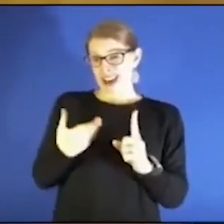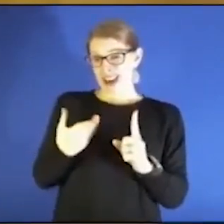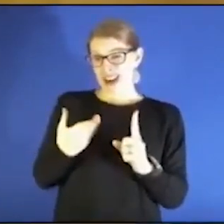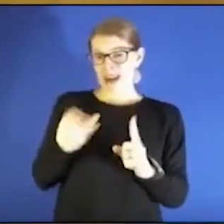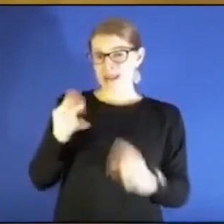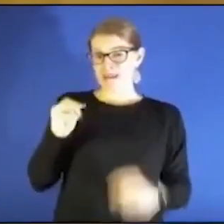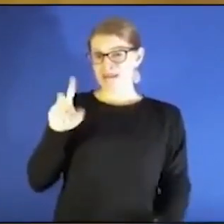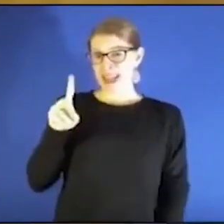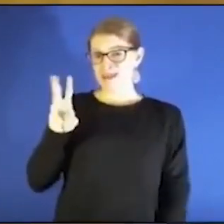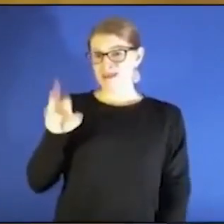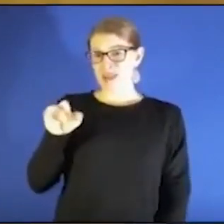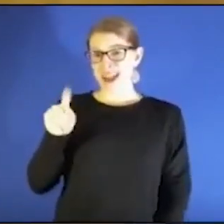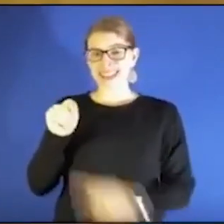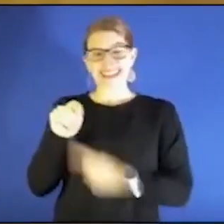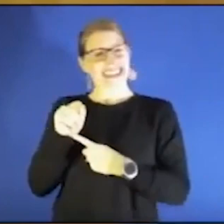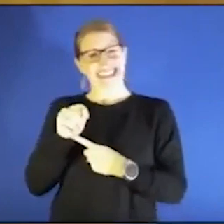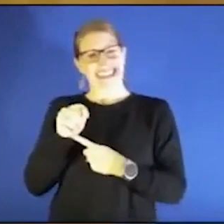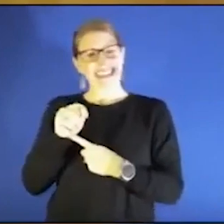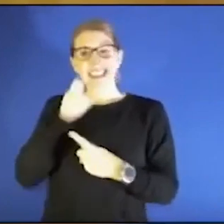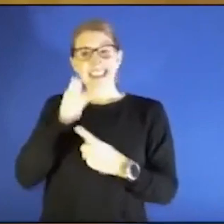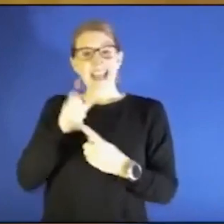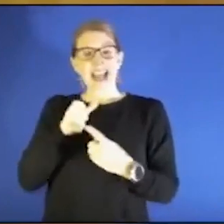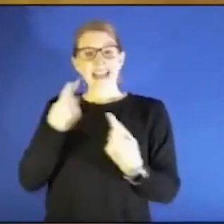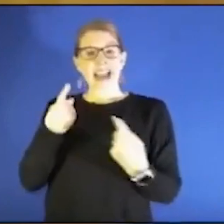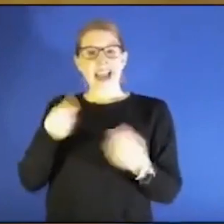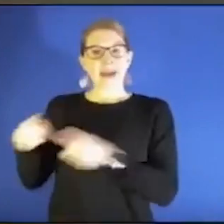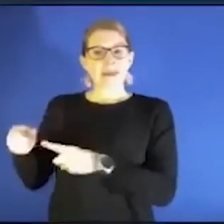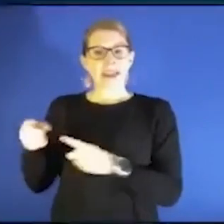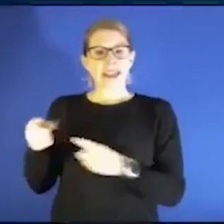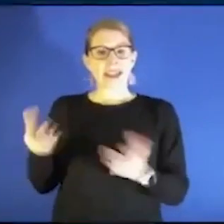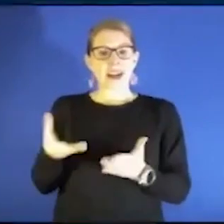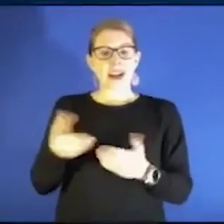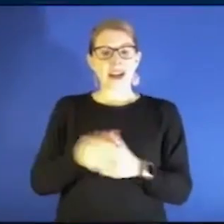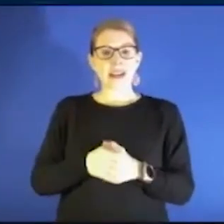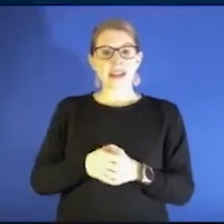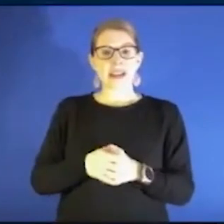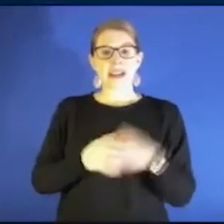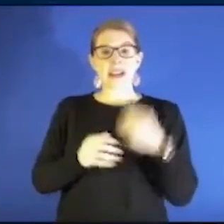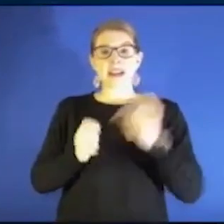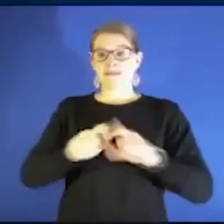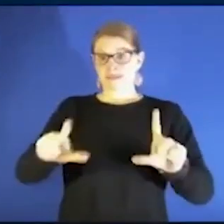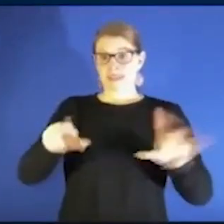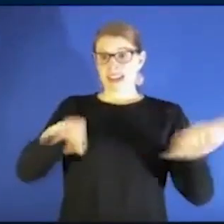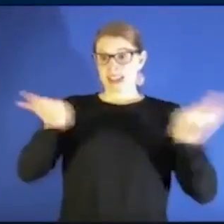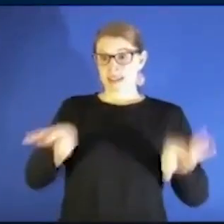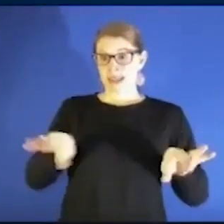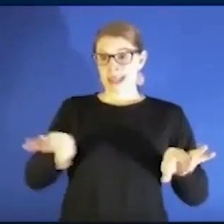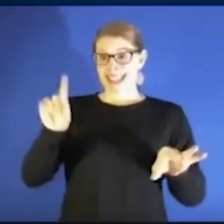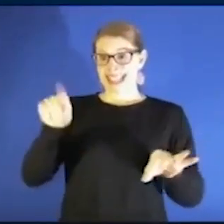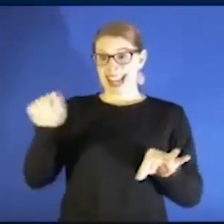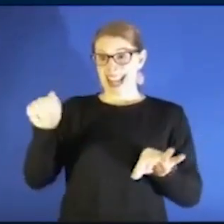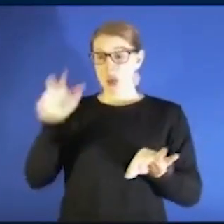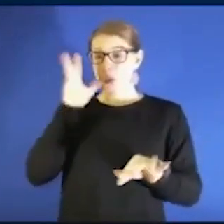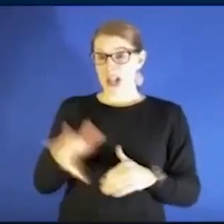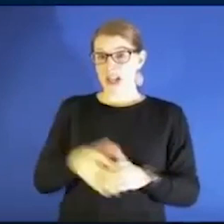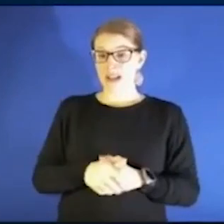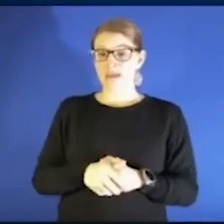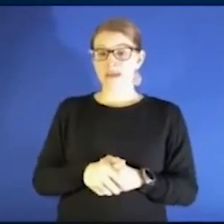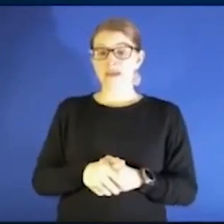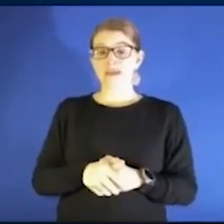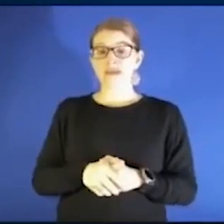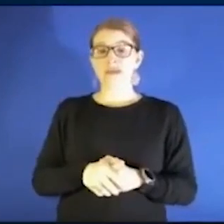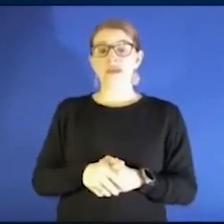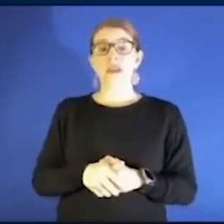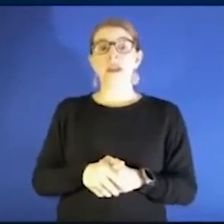bring some data with me, so if the gentleman in the booth could bring that up for me, I'll walk through it with you, and then at the end, we'll talk about what this might mean for the